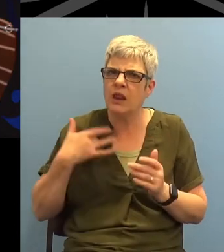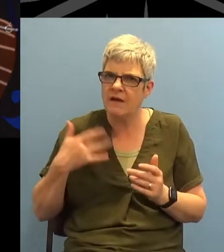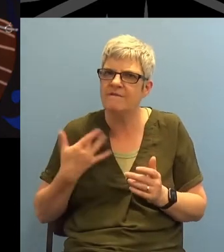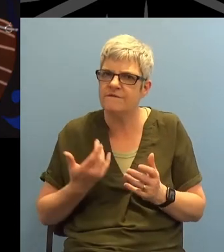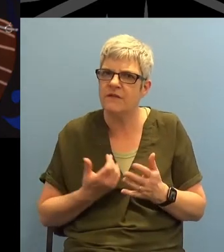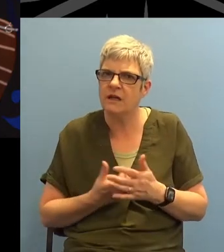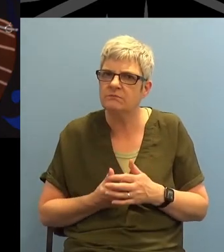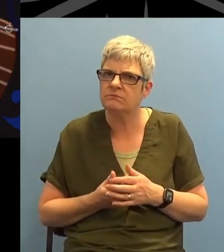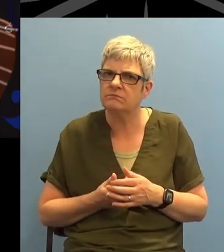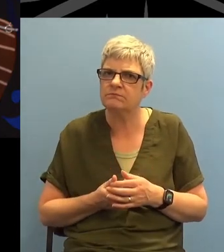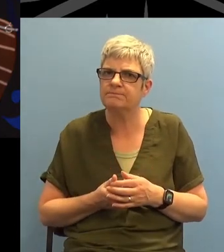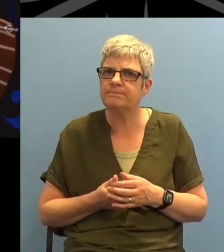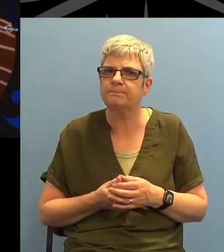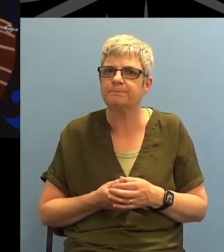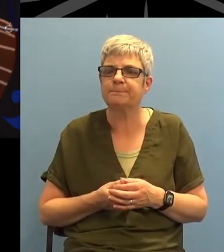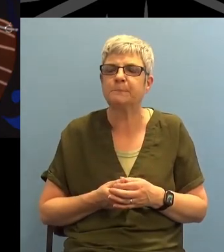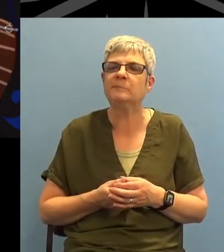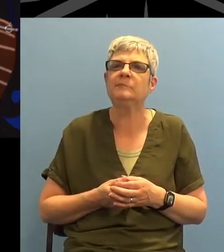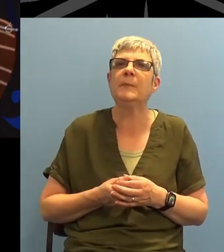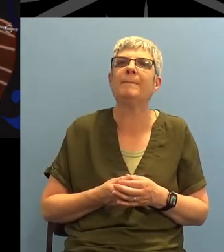live?